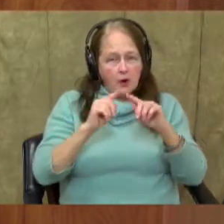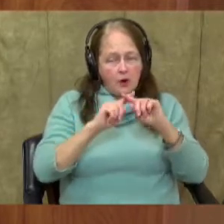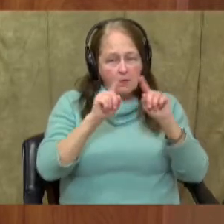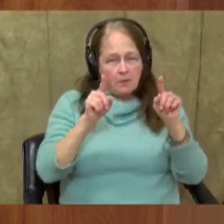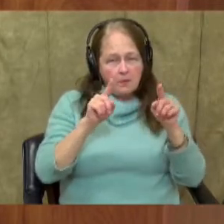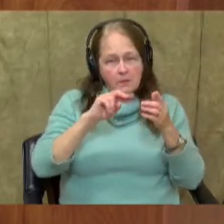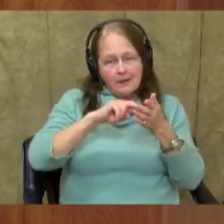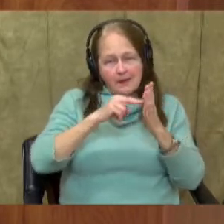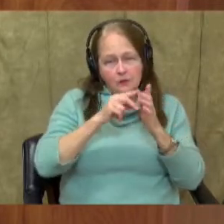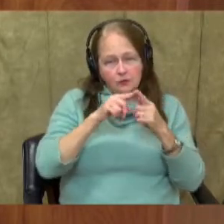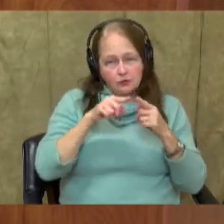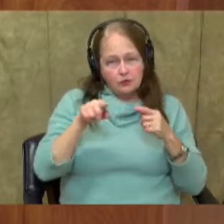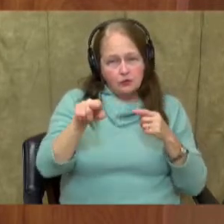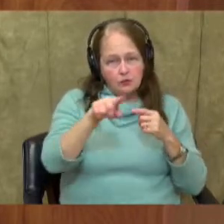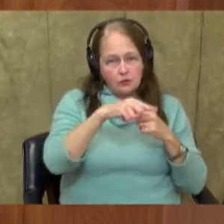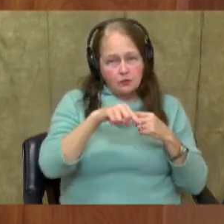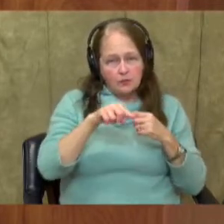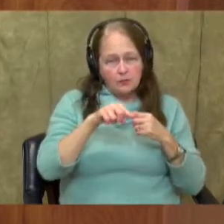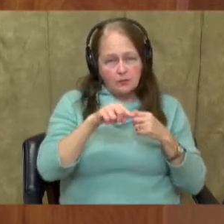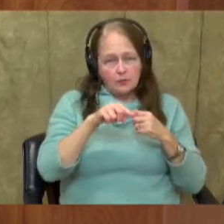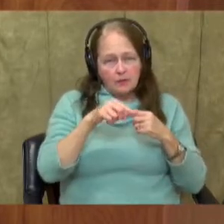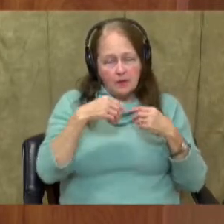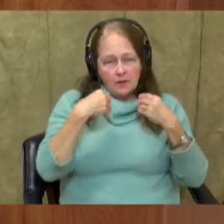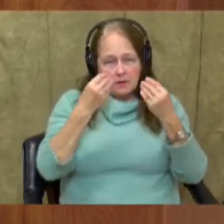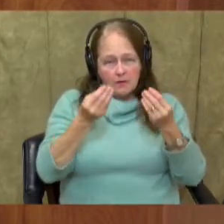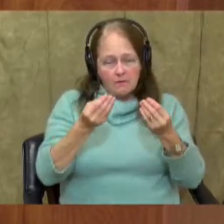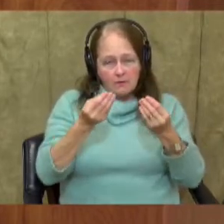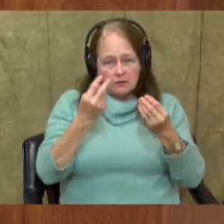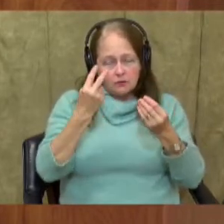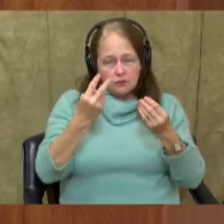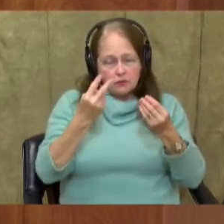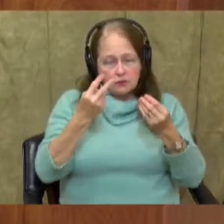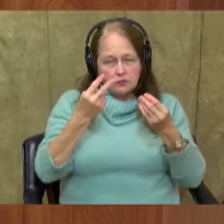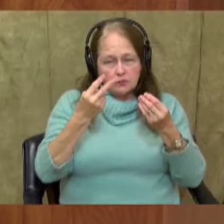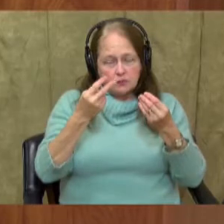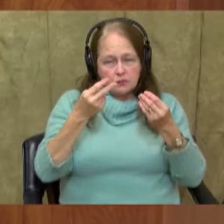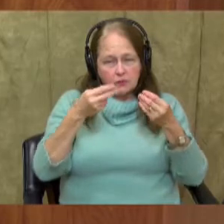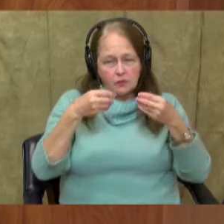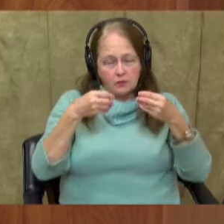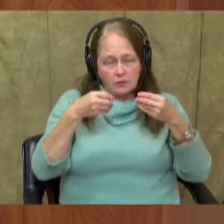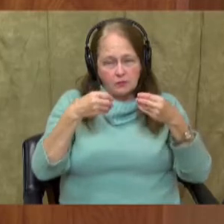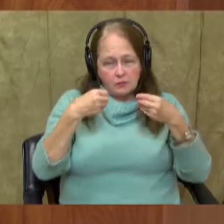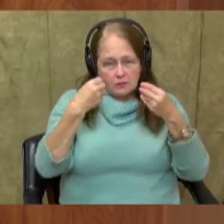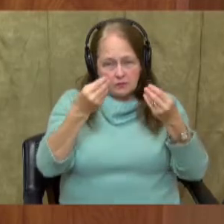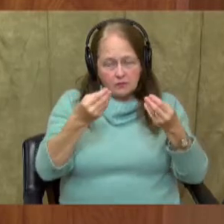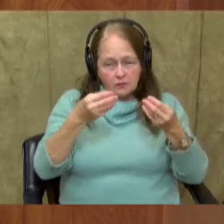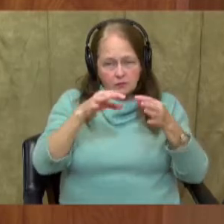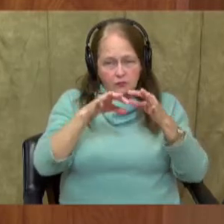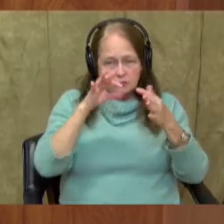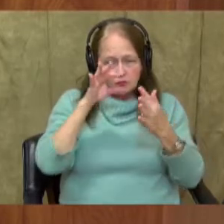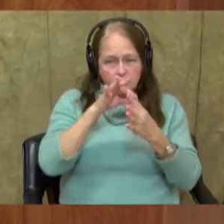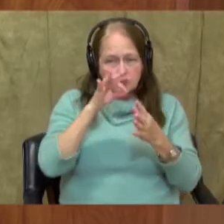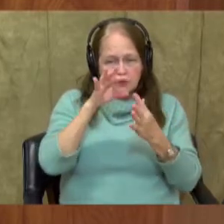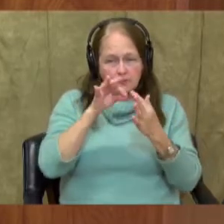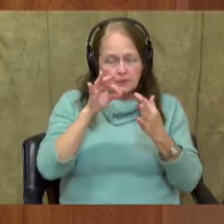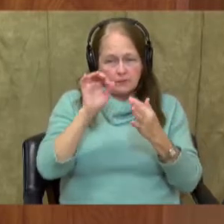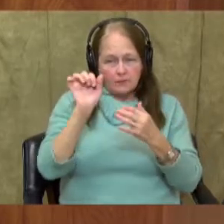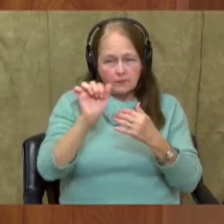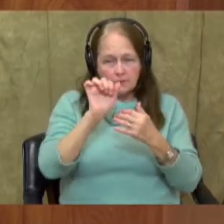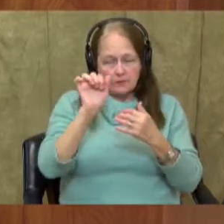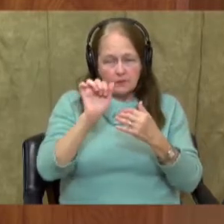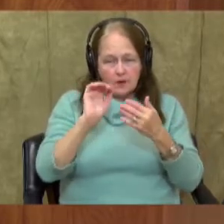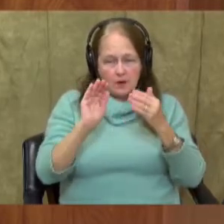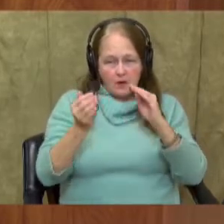you? And I've given 2 options here that I would like for you to look at. A,